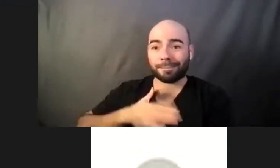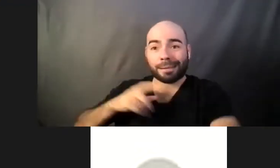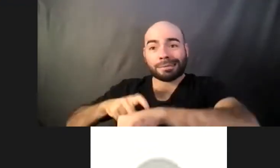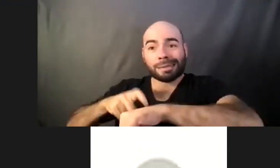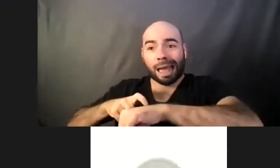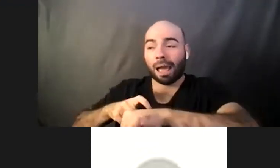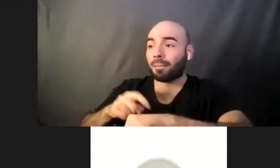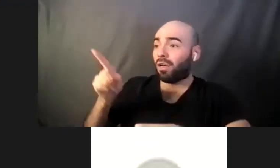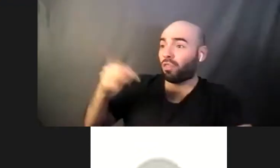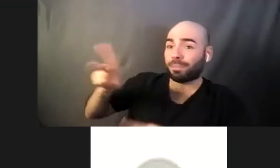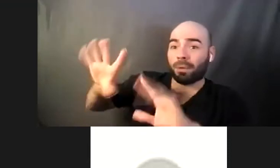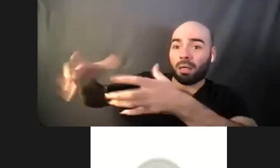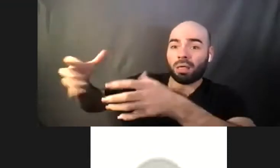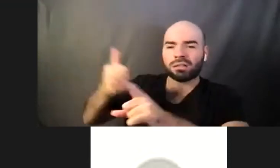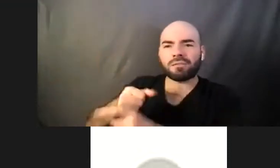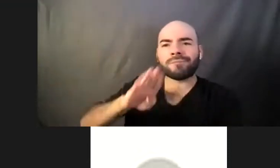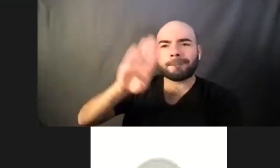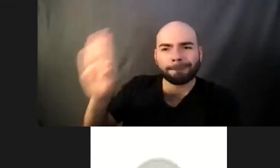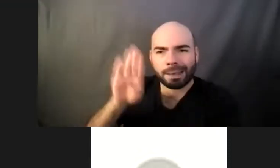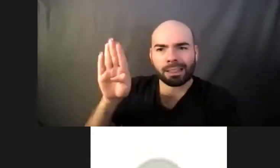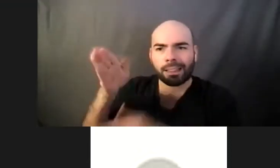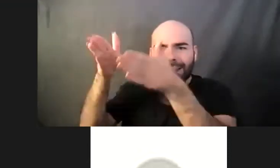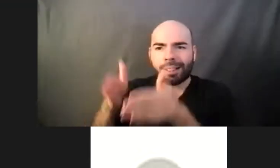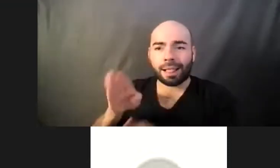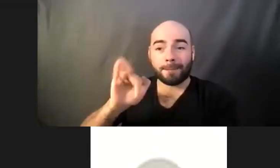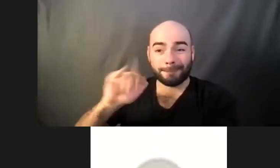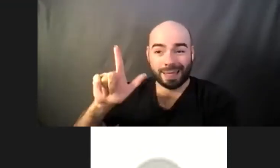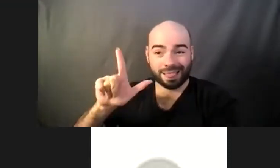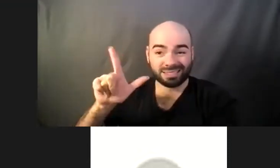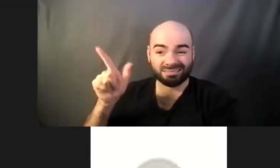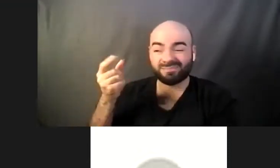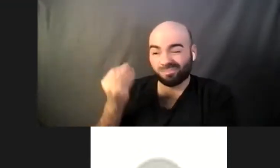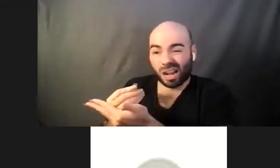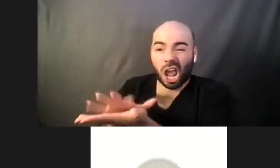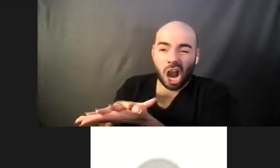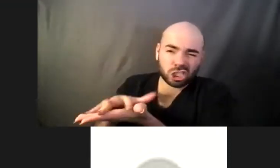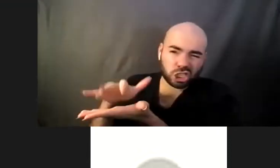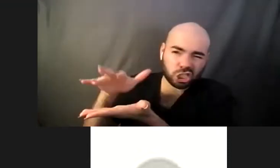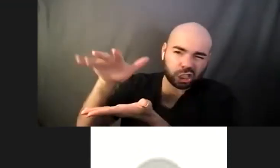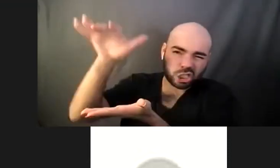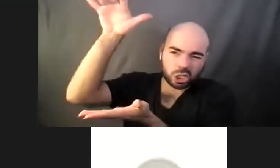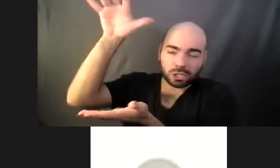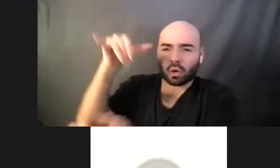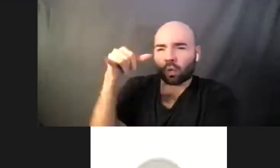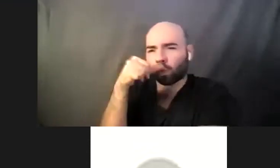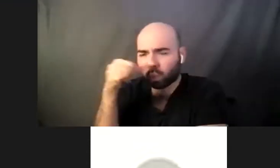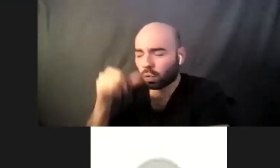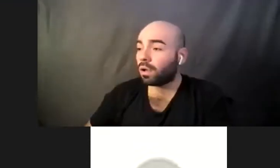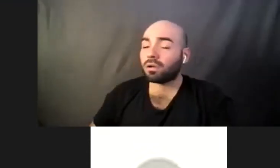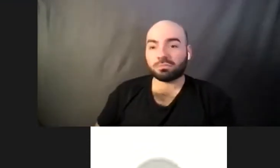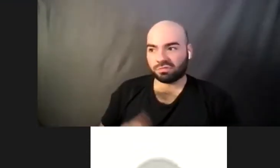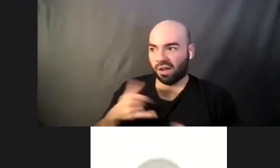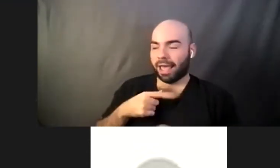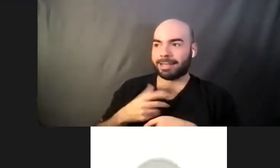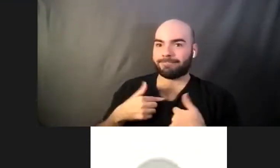billionaires. So now I'm with the ruling class as they imagine the other in real time. And